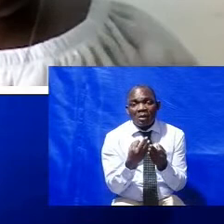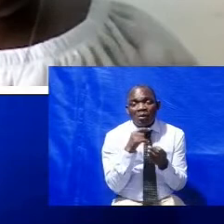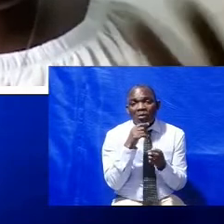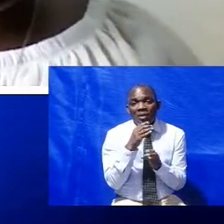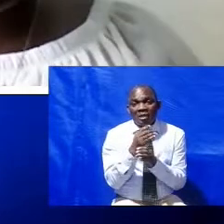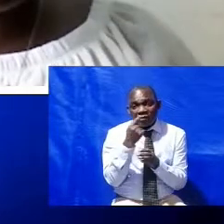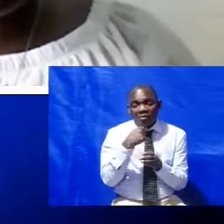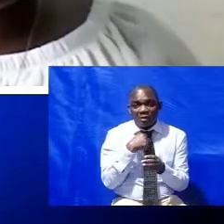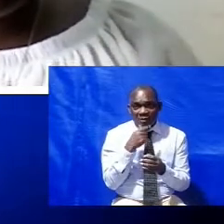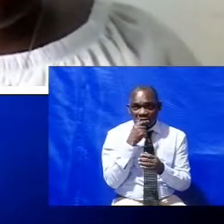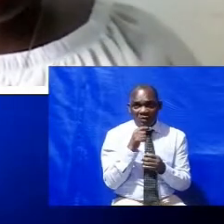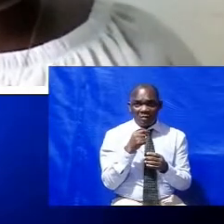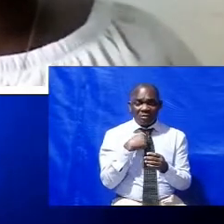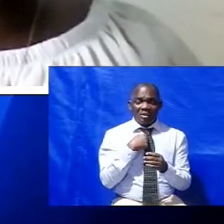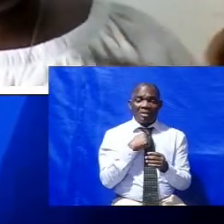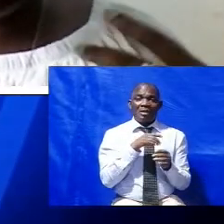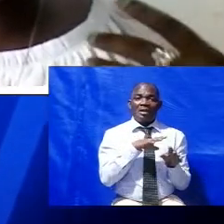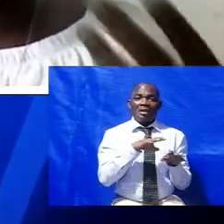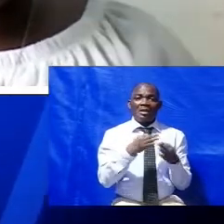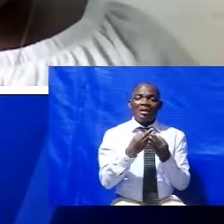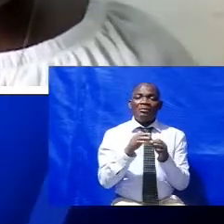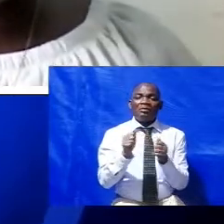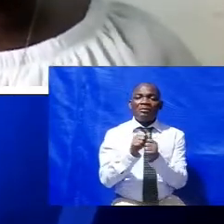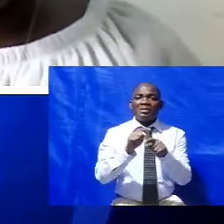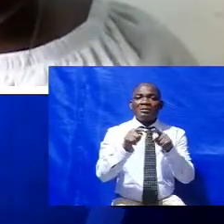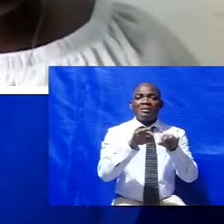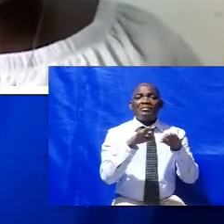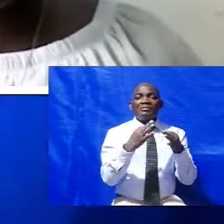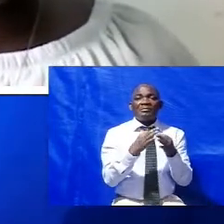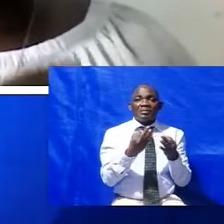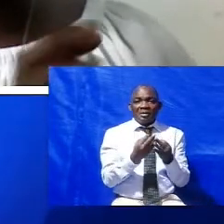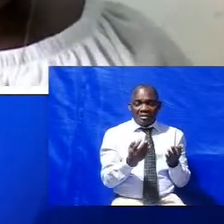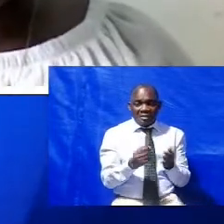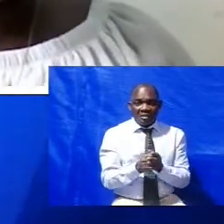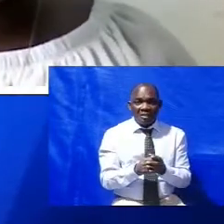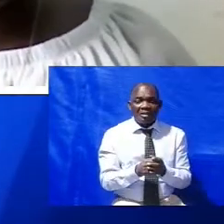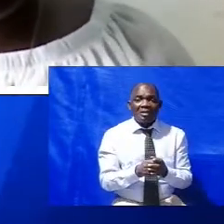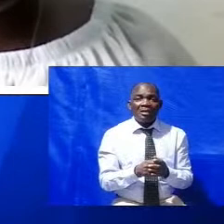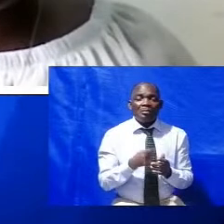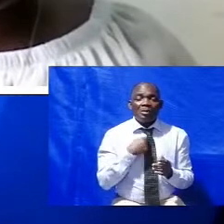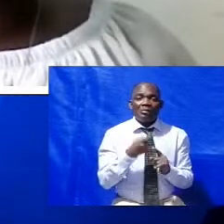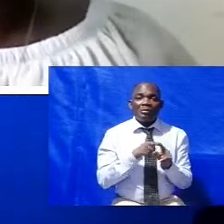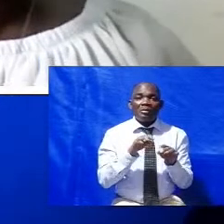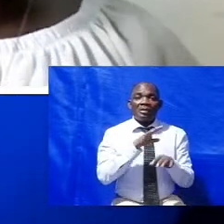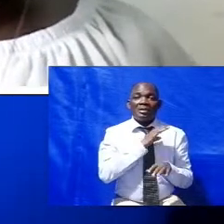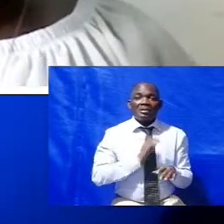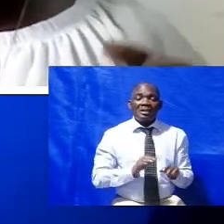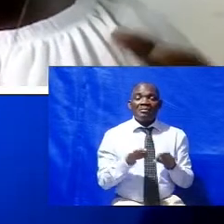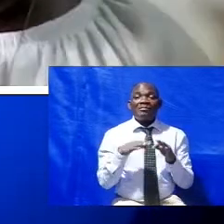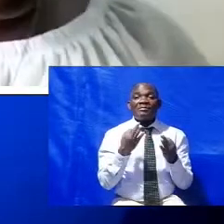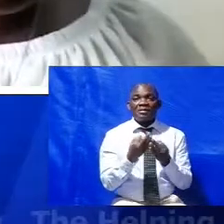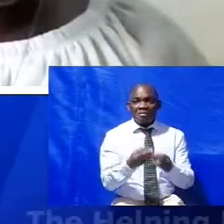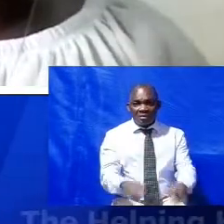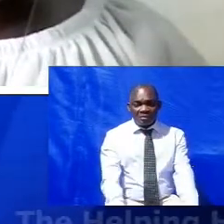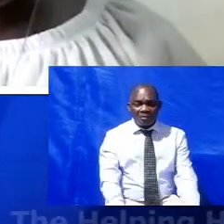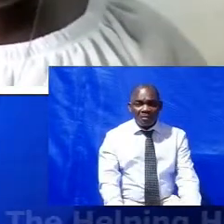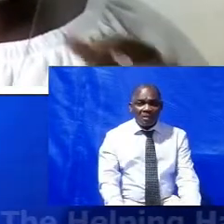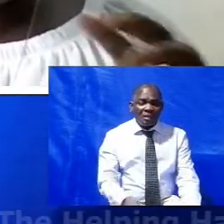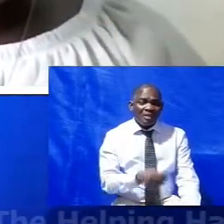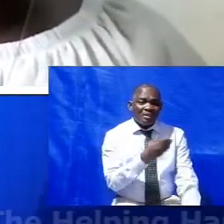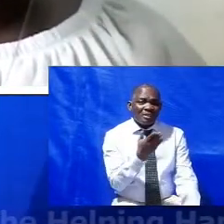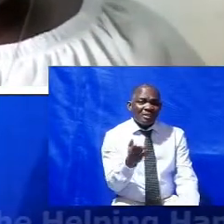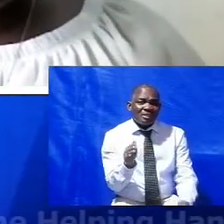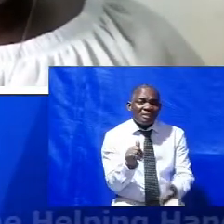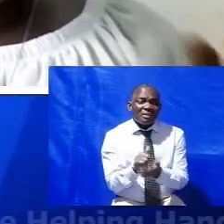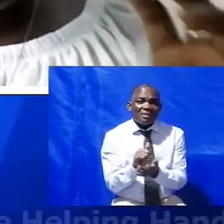that is taking care of me even now, because I'm living with a family right now, a very good Christian family. And things that win